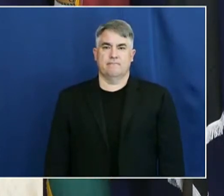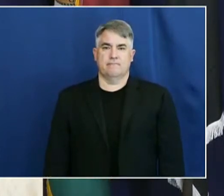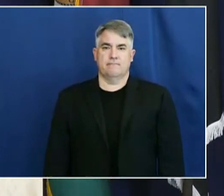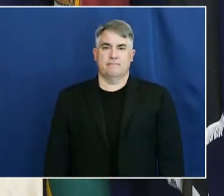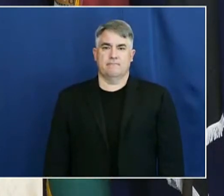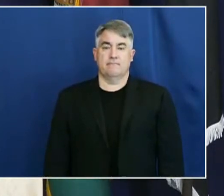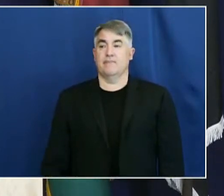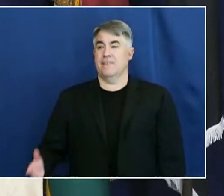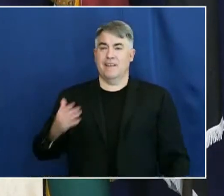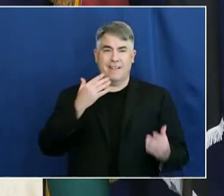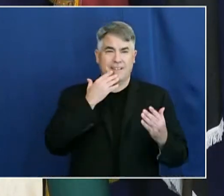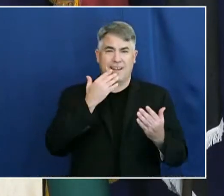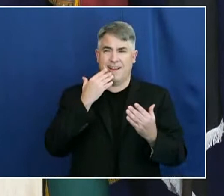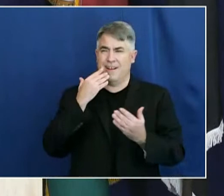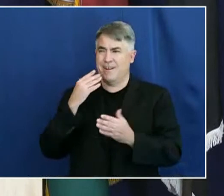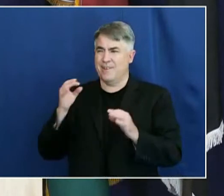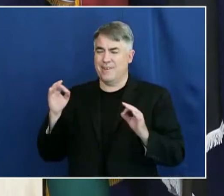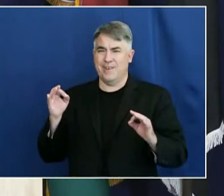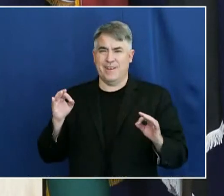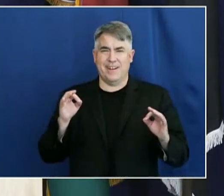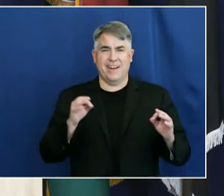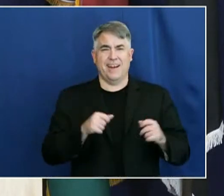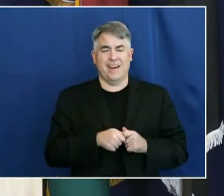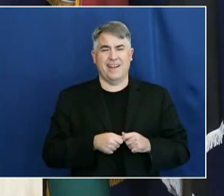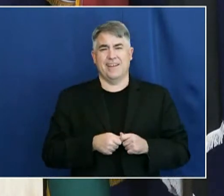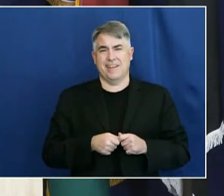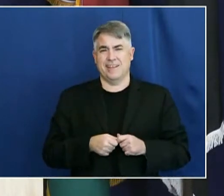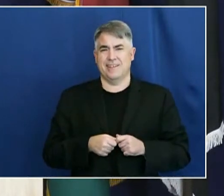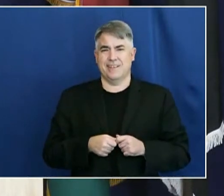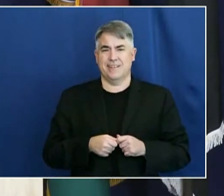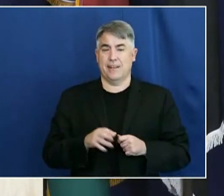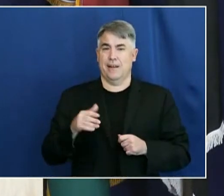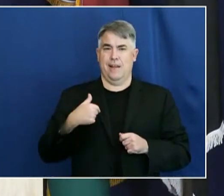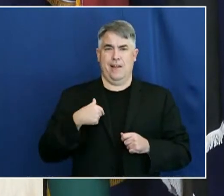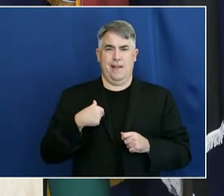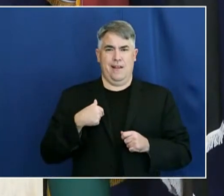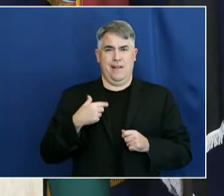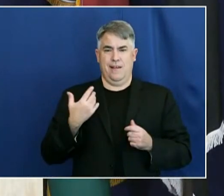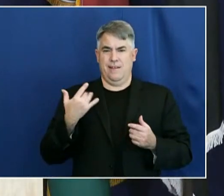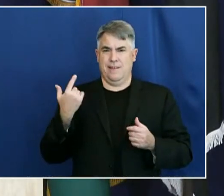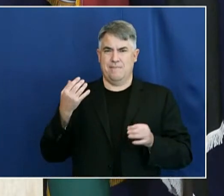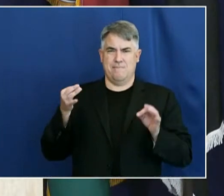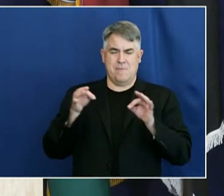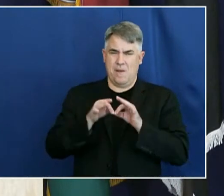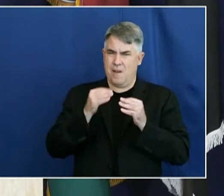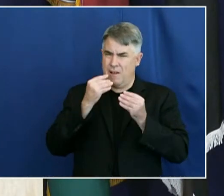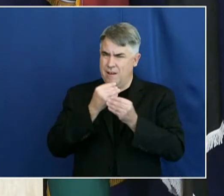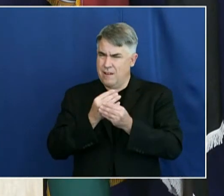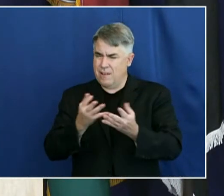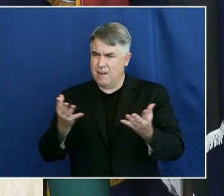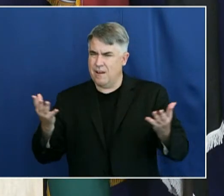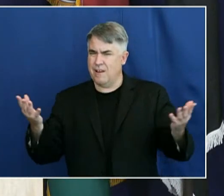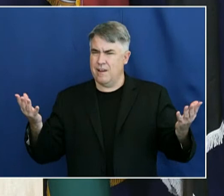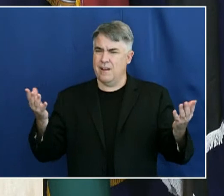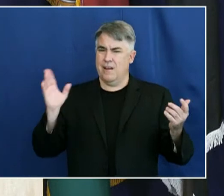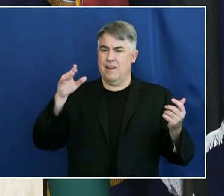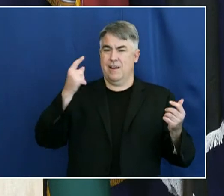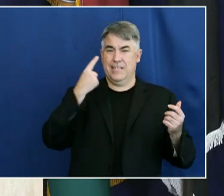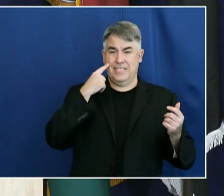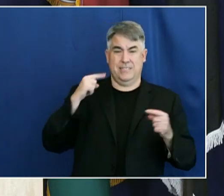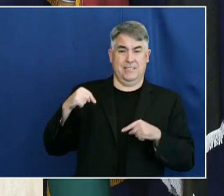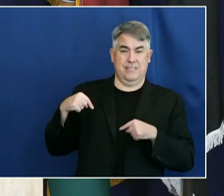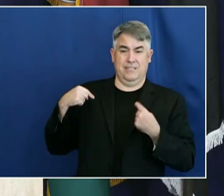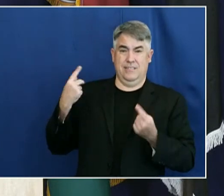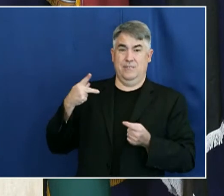Thank you, Chair Fletcher. I do want to share a couple of updates today that I think are really important. Is that at the last press conference, I was able to share